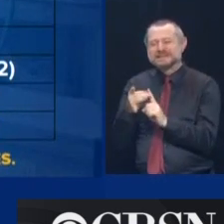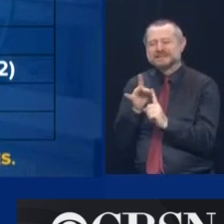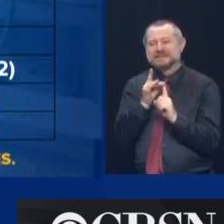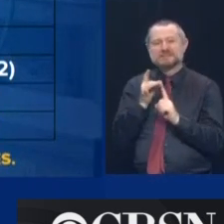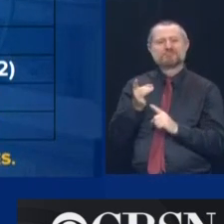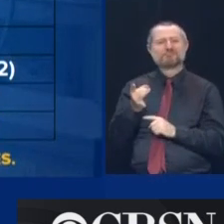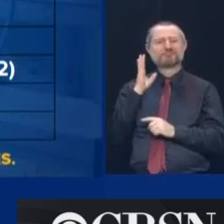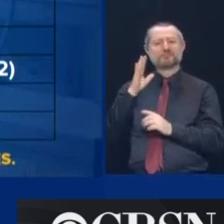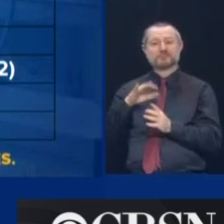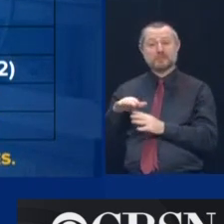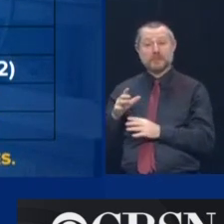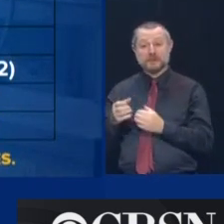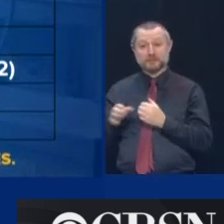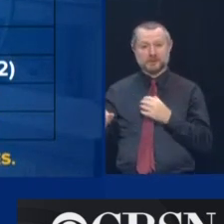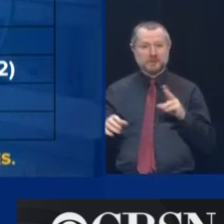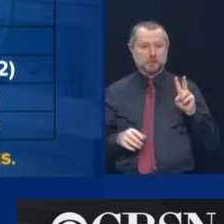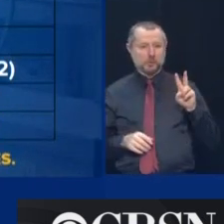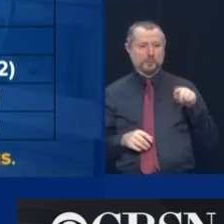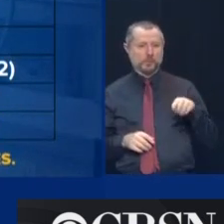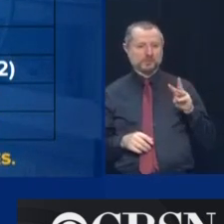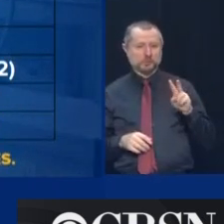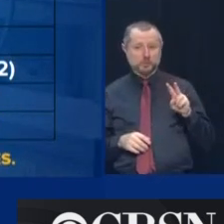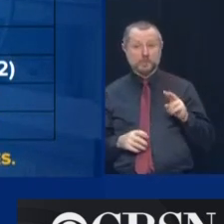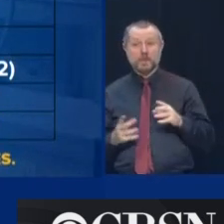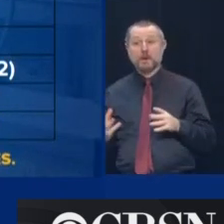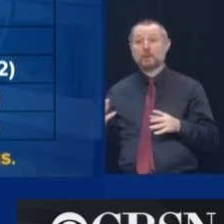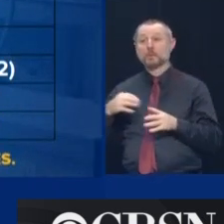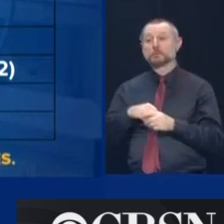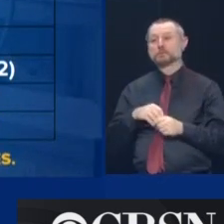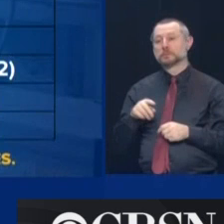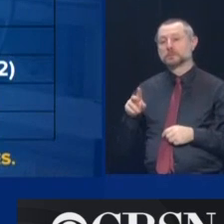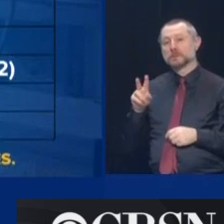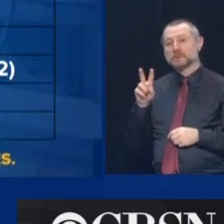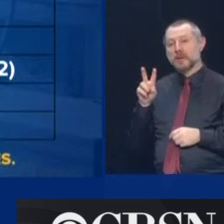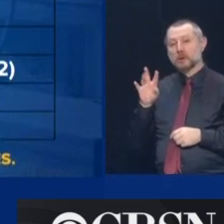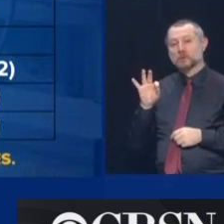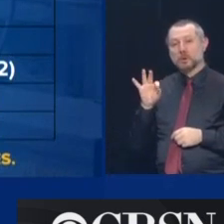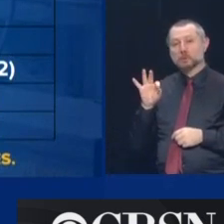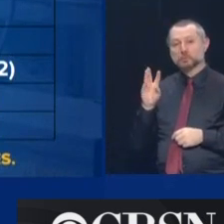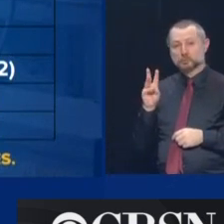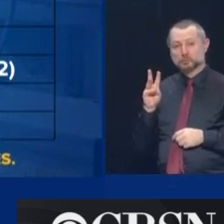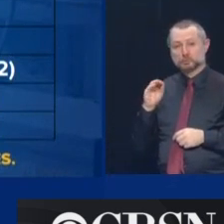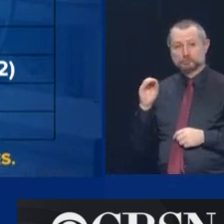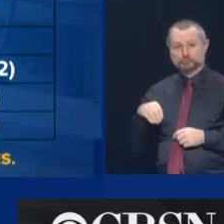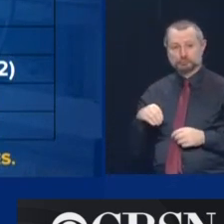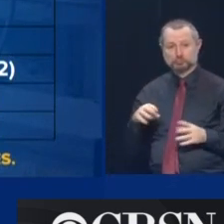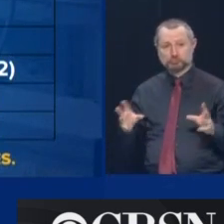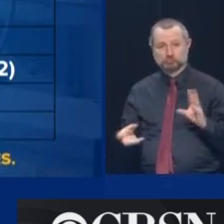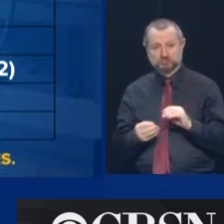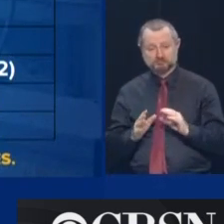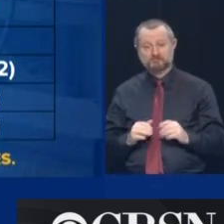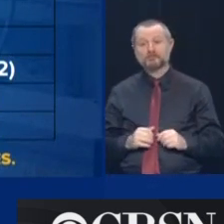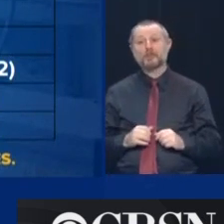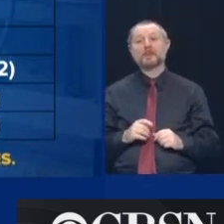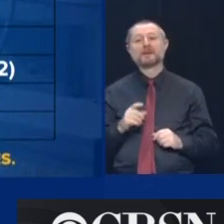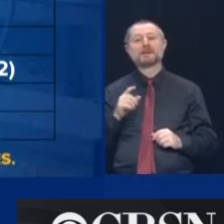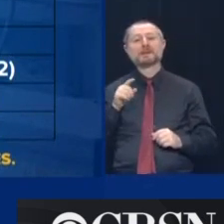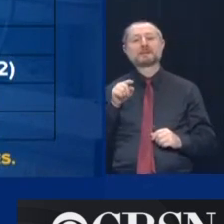is 2.6. Overall, it's 2.9. We did 164,000